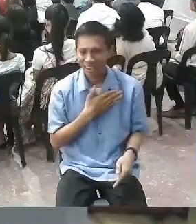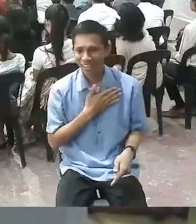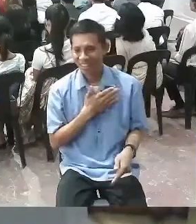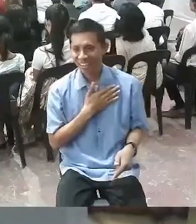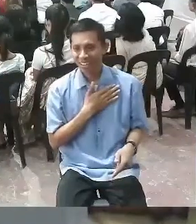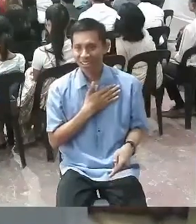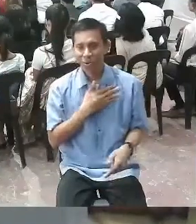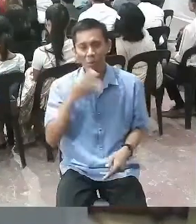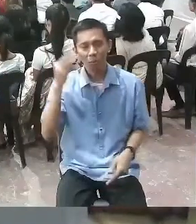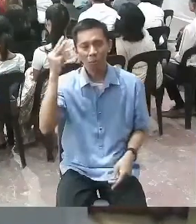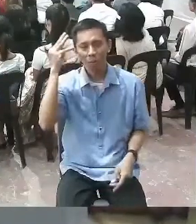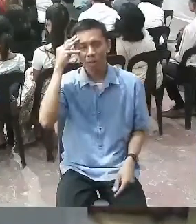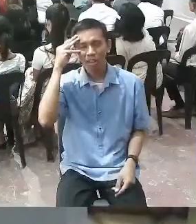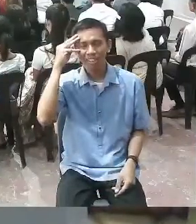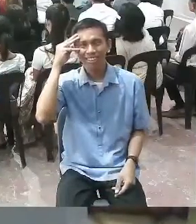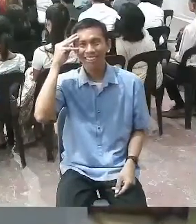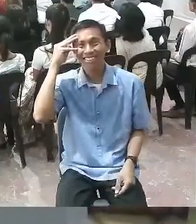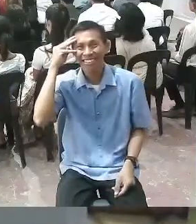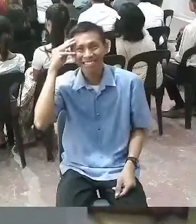My mind was